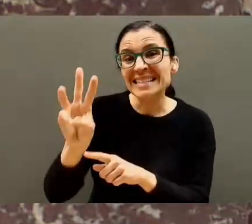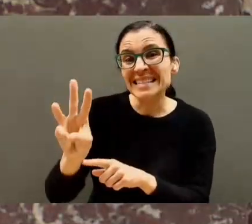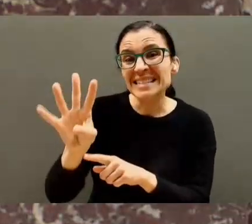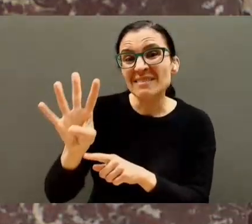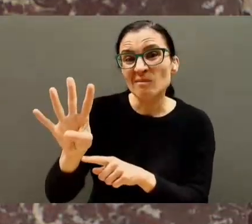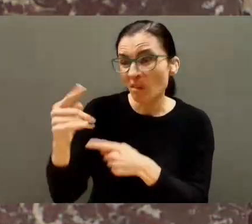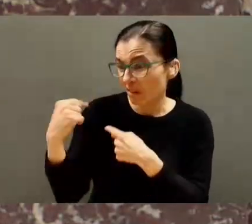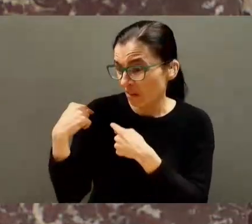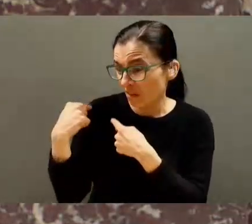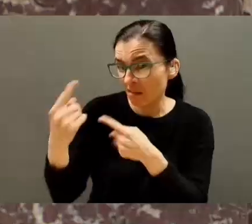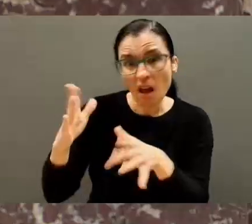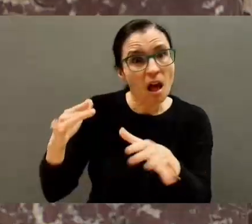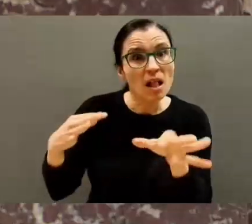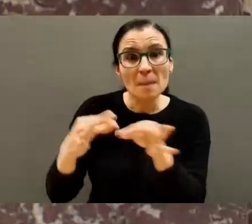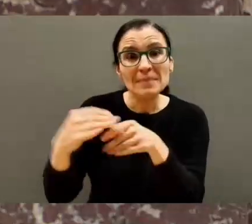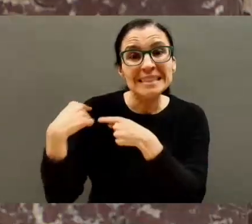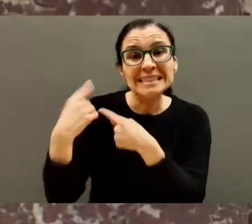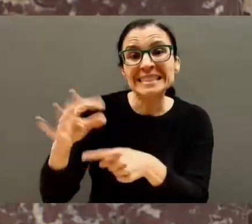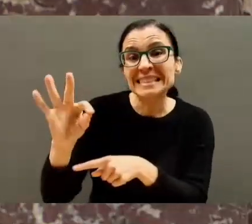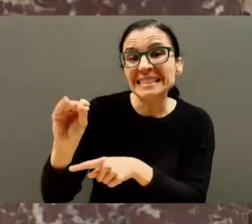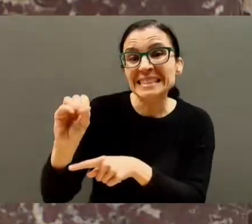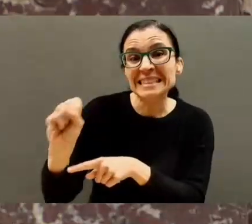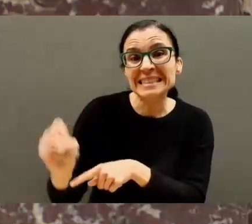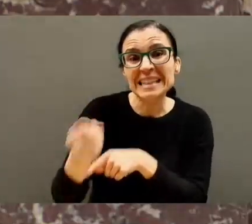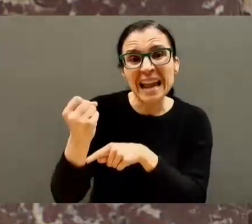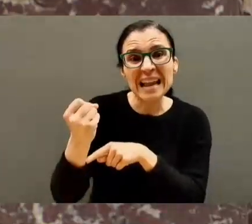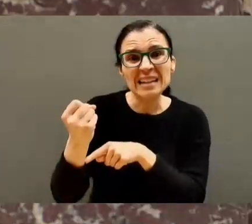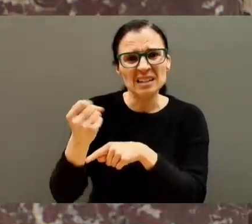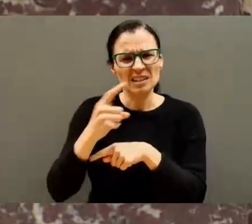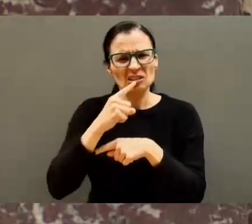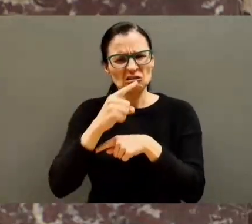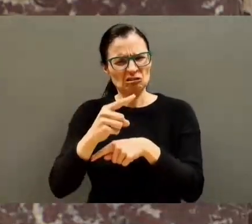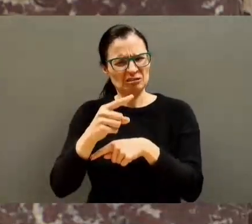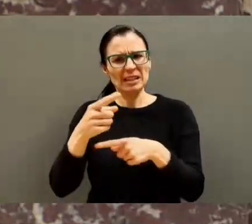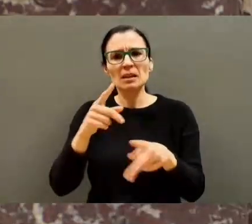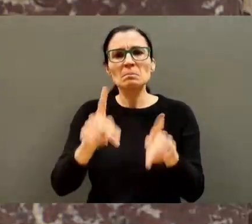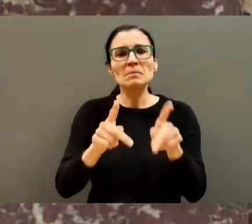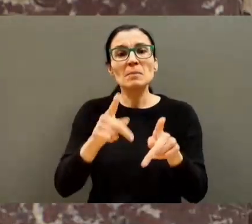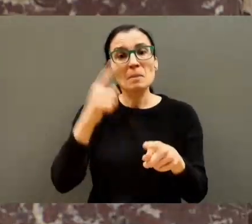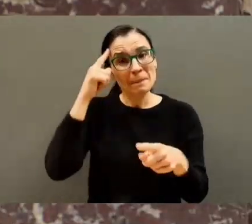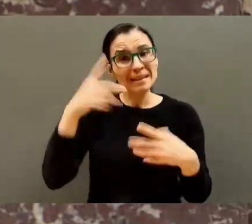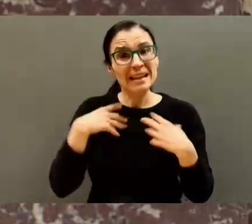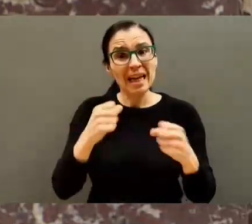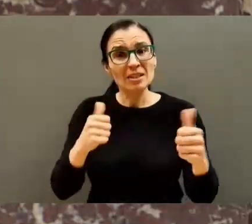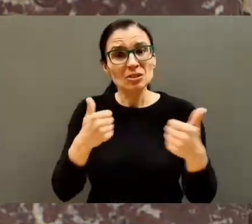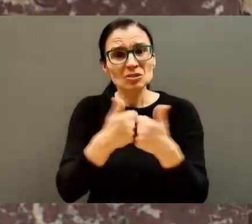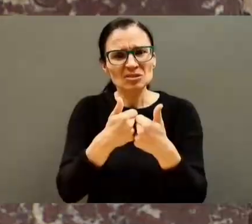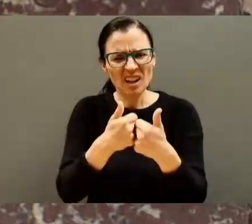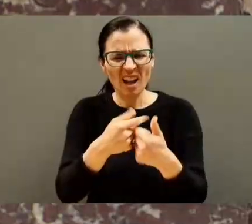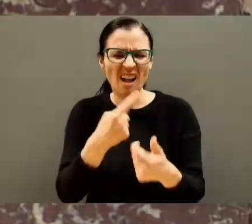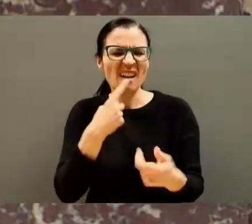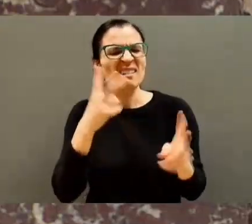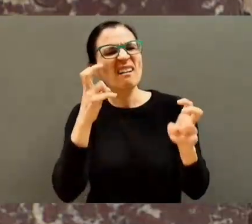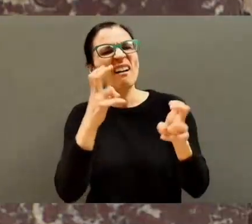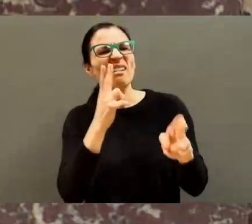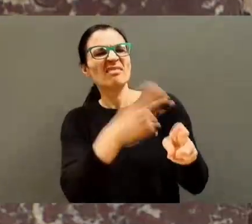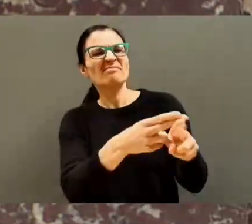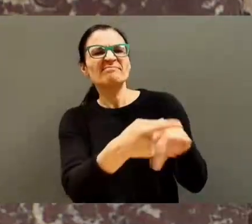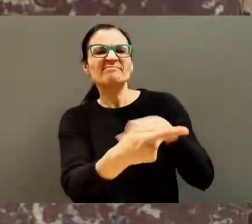as moral failings, where the appropriate response was deemed to be punishment, coercion, forced medication, and electroconvulsive